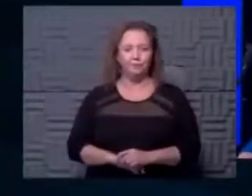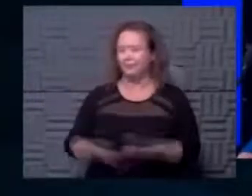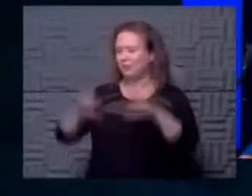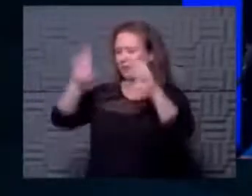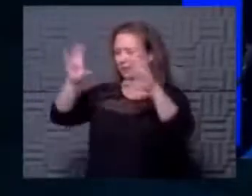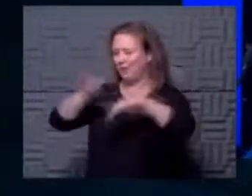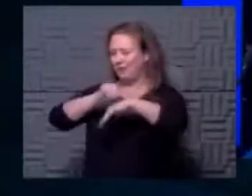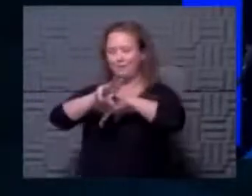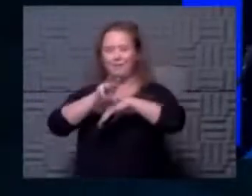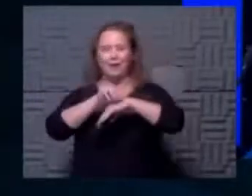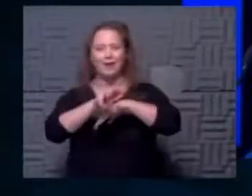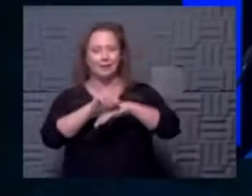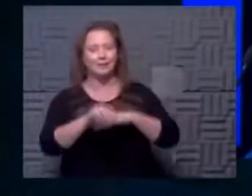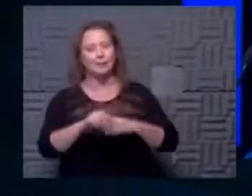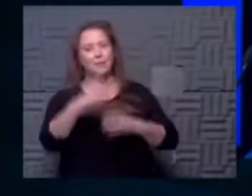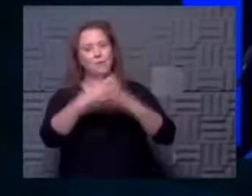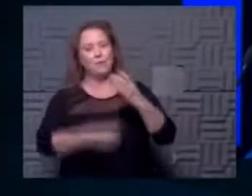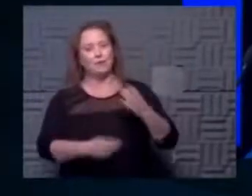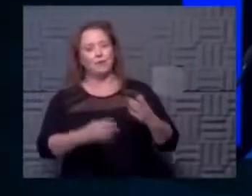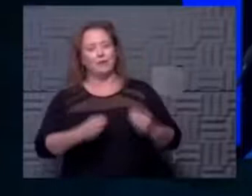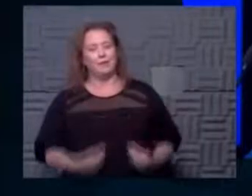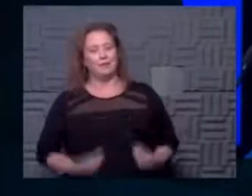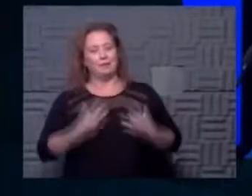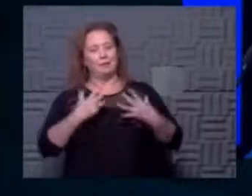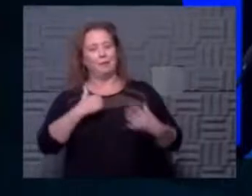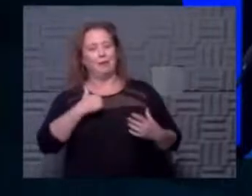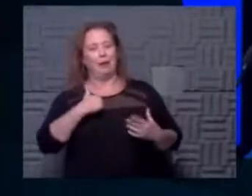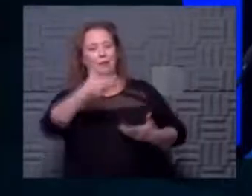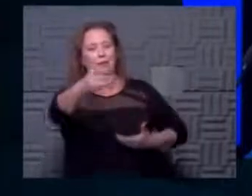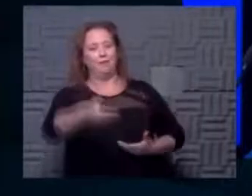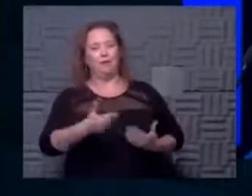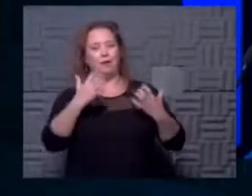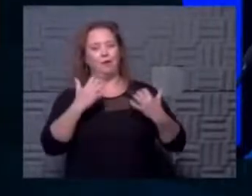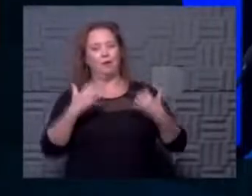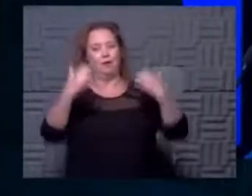Great advice from both of you. You both have inspired me too. I'm going to invite our